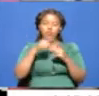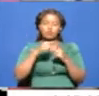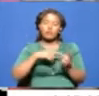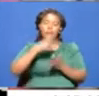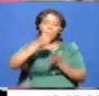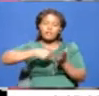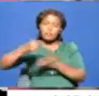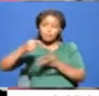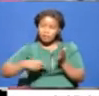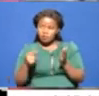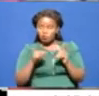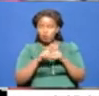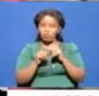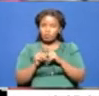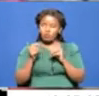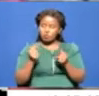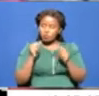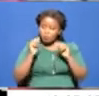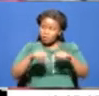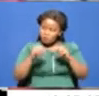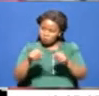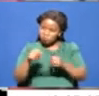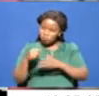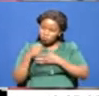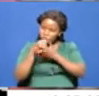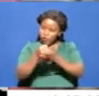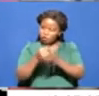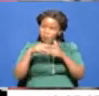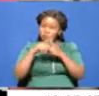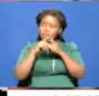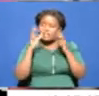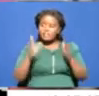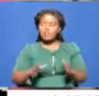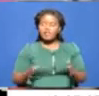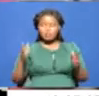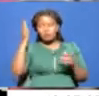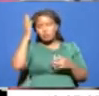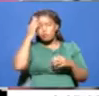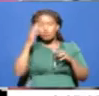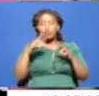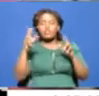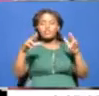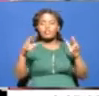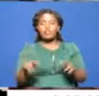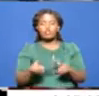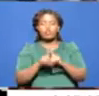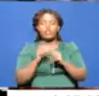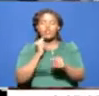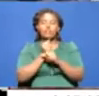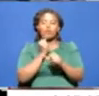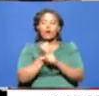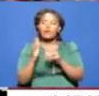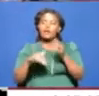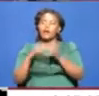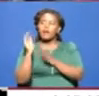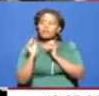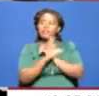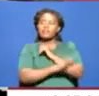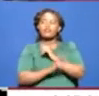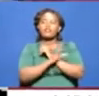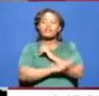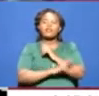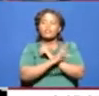to enable our engineers to get international recognition and be able to get work outside the country. I want to hear from